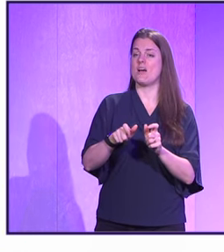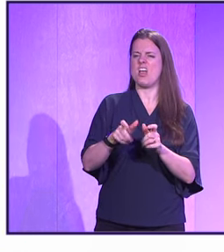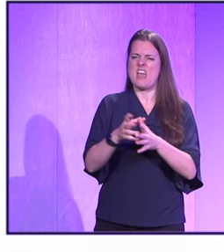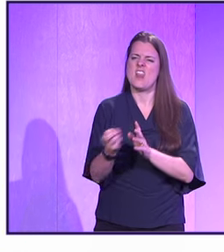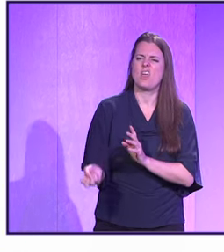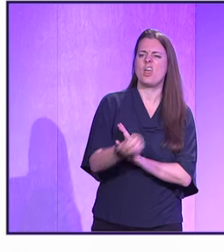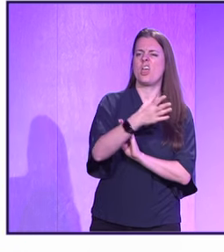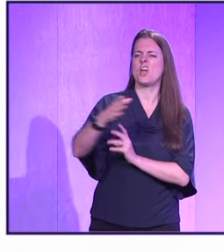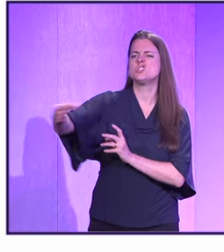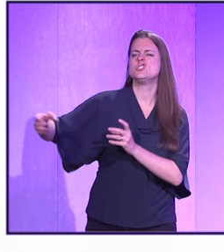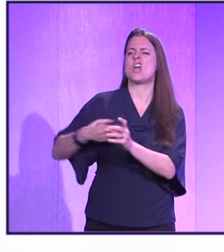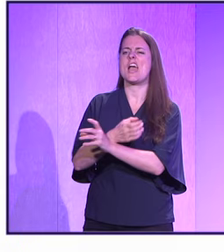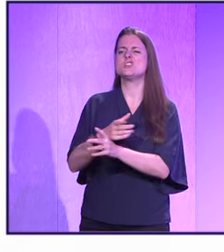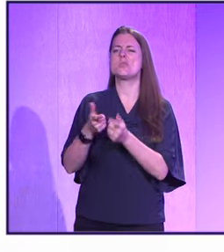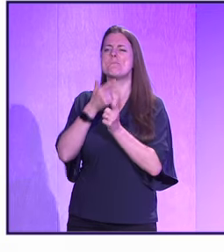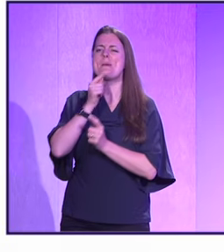your people.